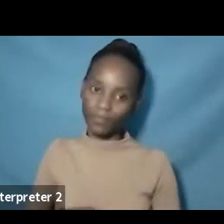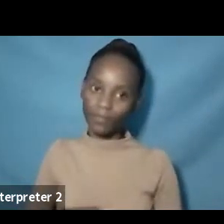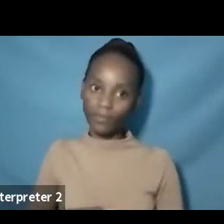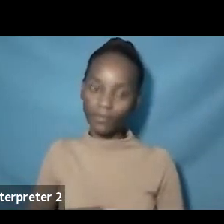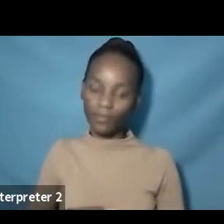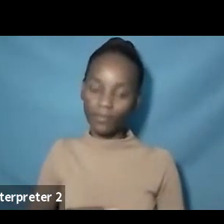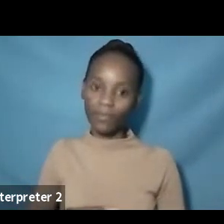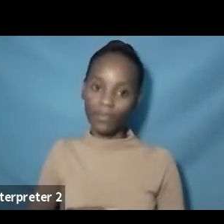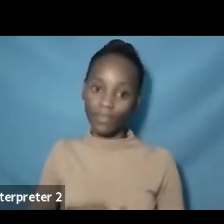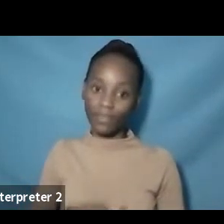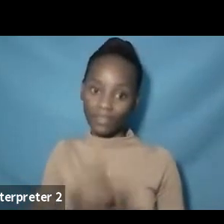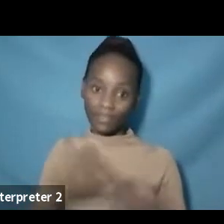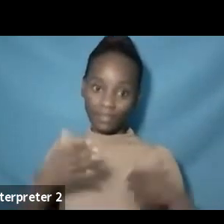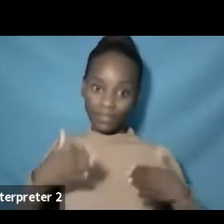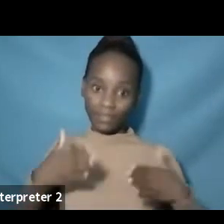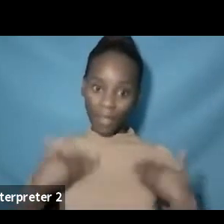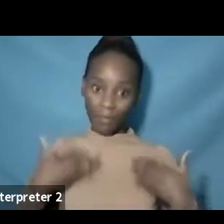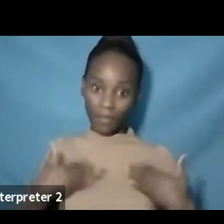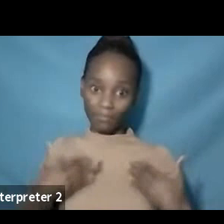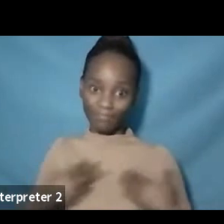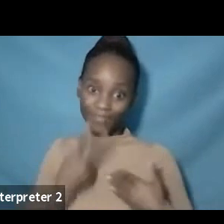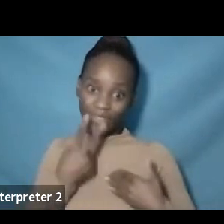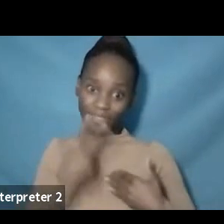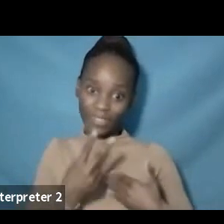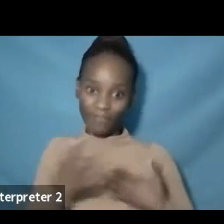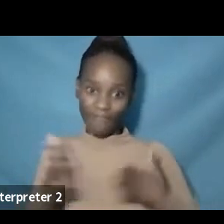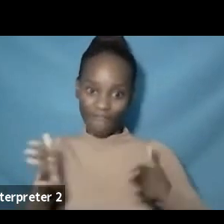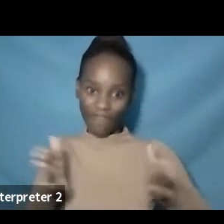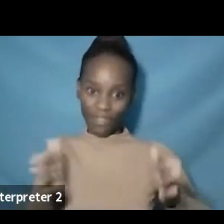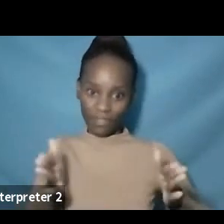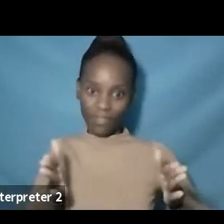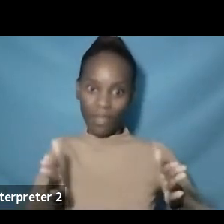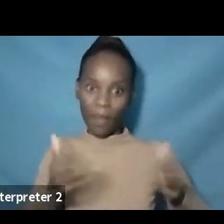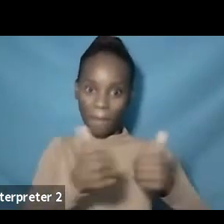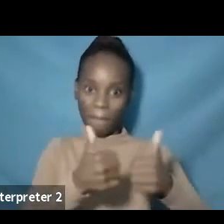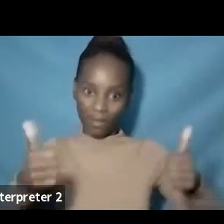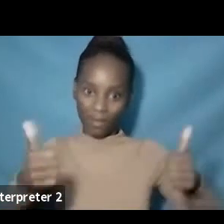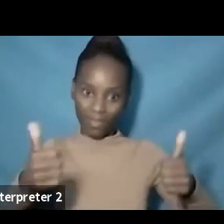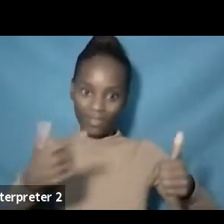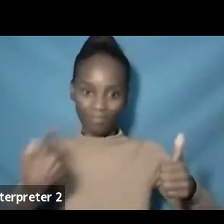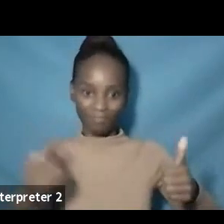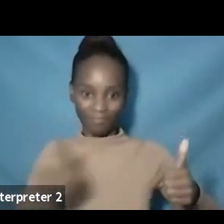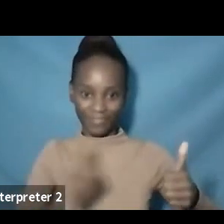to see the facilitator of the panel, which is myself.